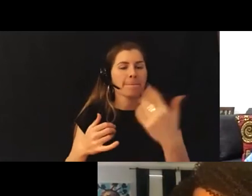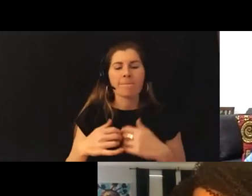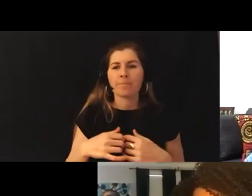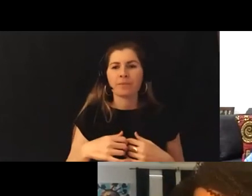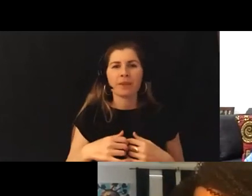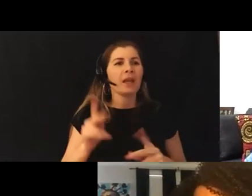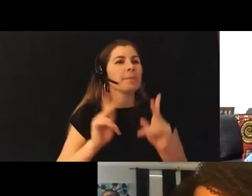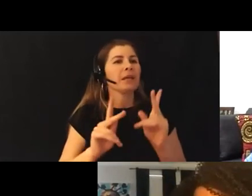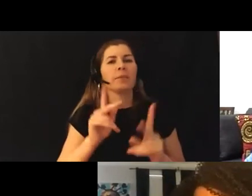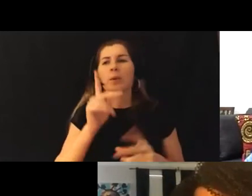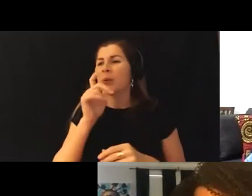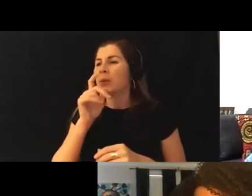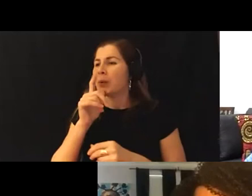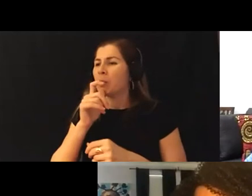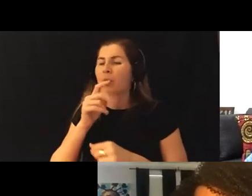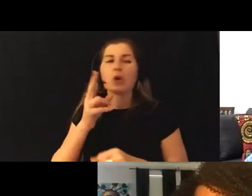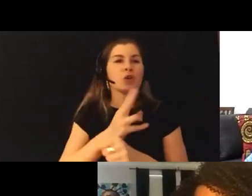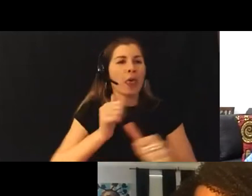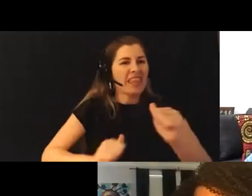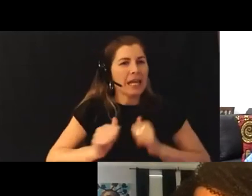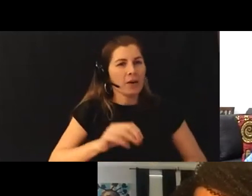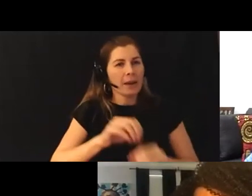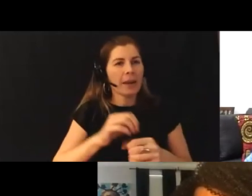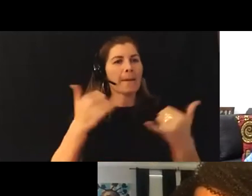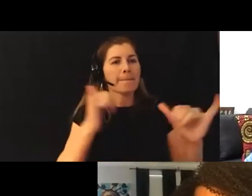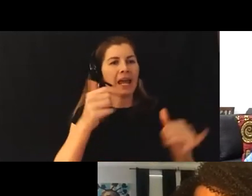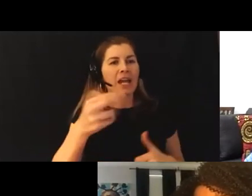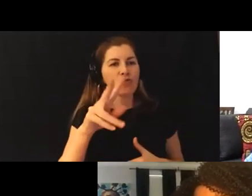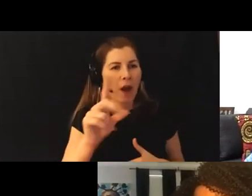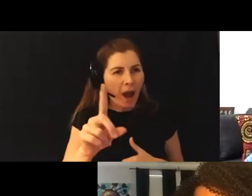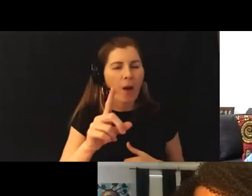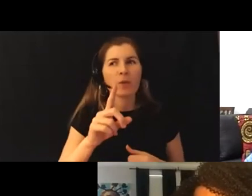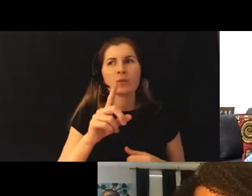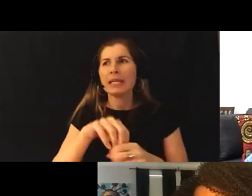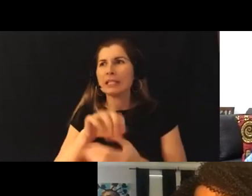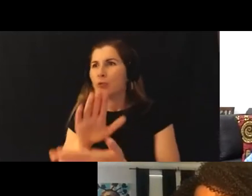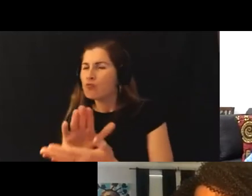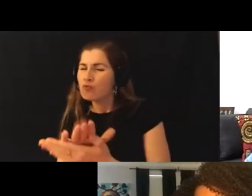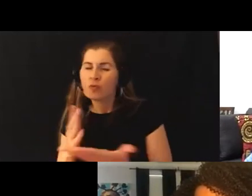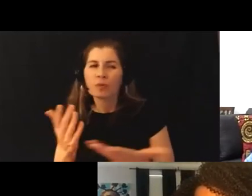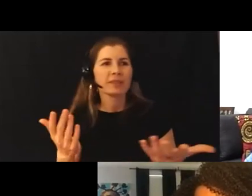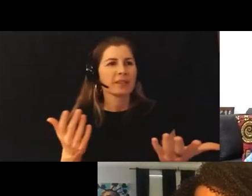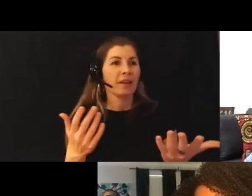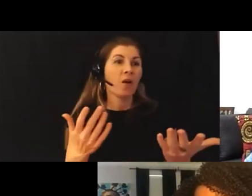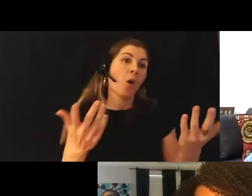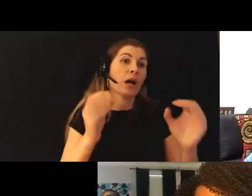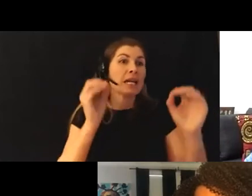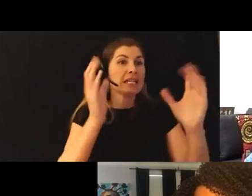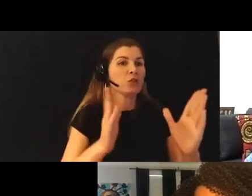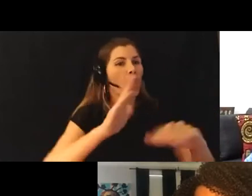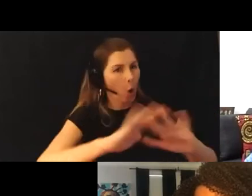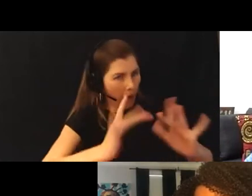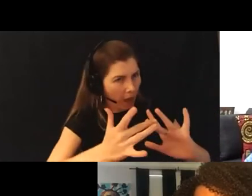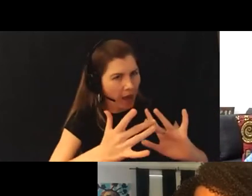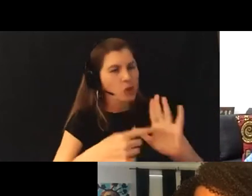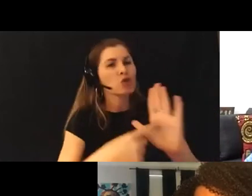theater in playgrounds at schools so students can see it from inside their classrooms, teachers that are online showing their